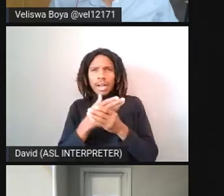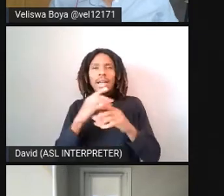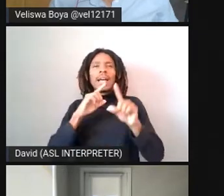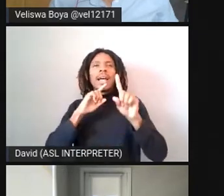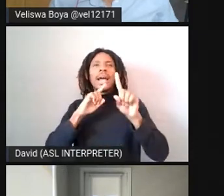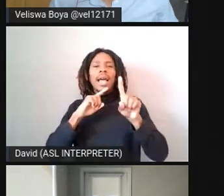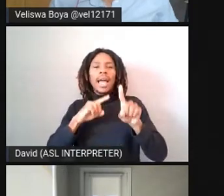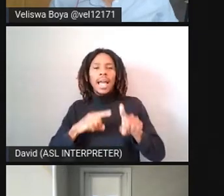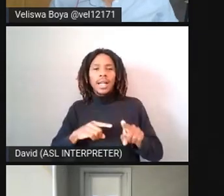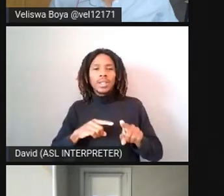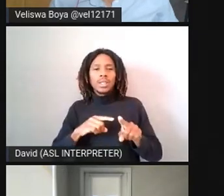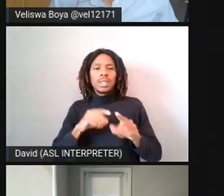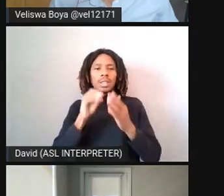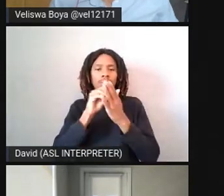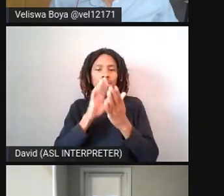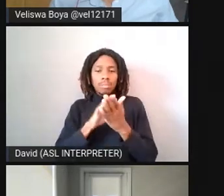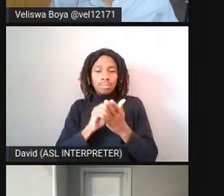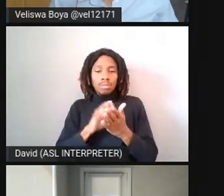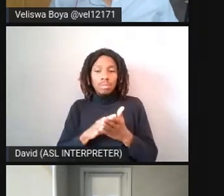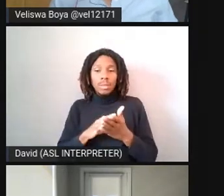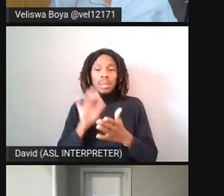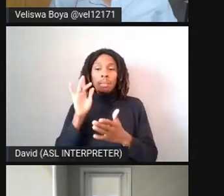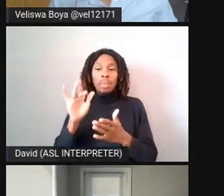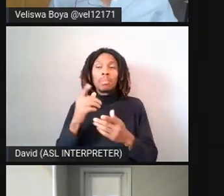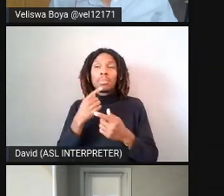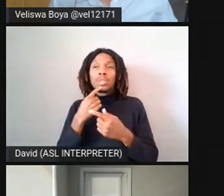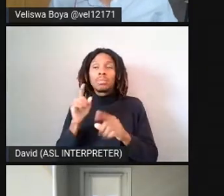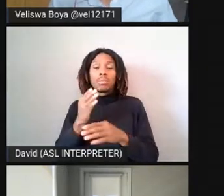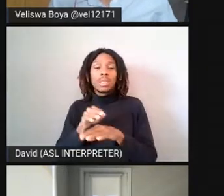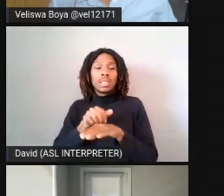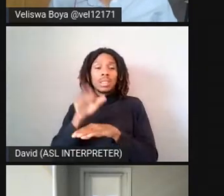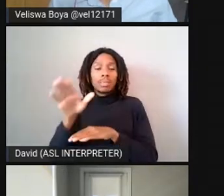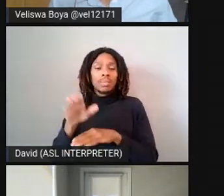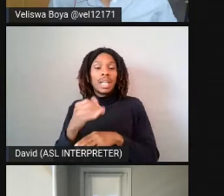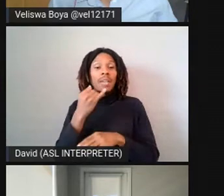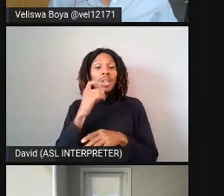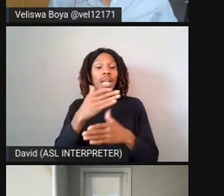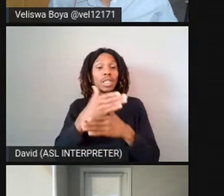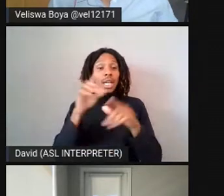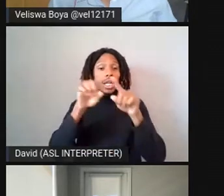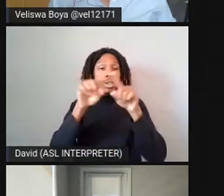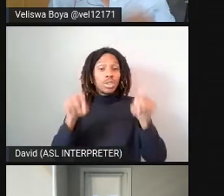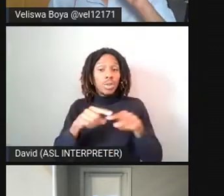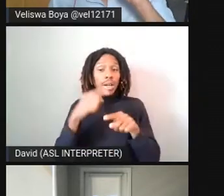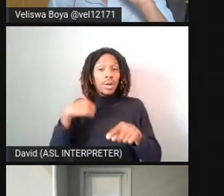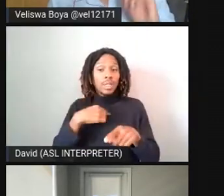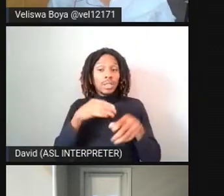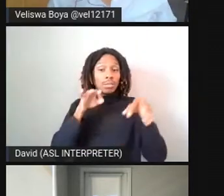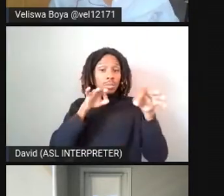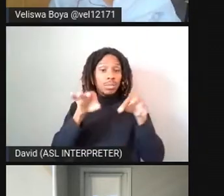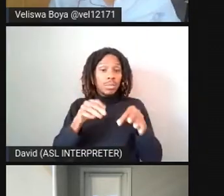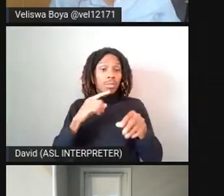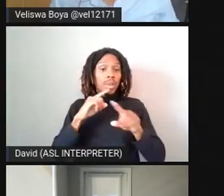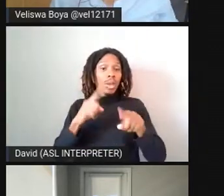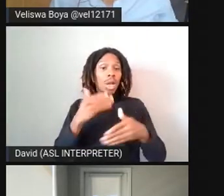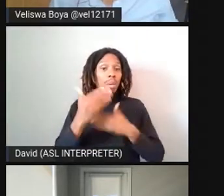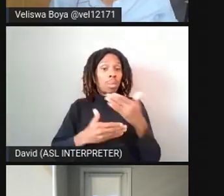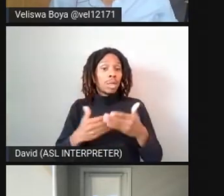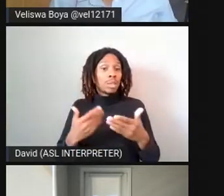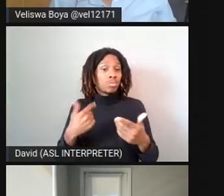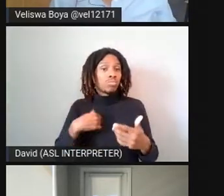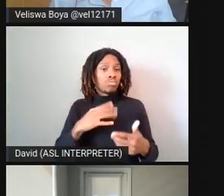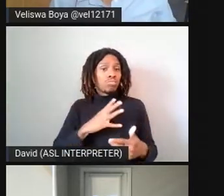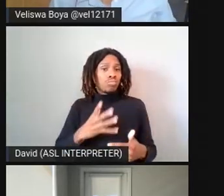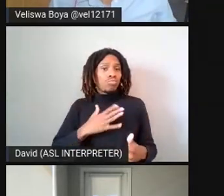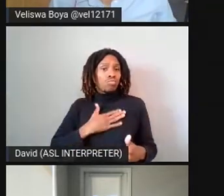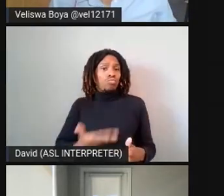figures here and submit your order. If you need to share screen for us to guide you through the order process, we are also open to that. So